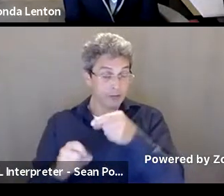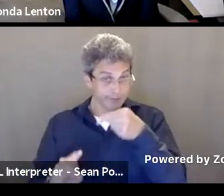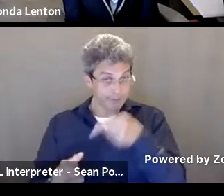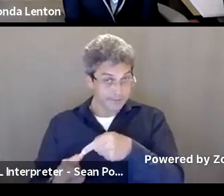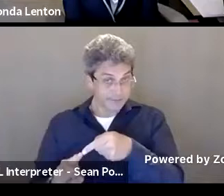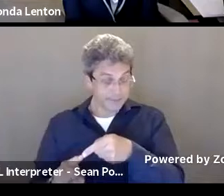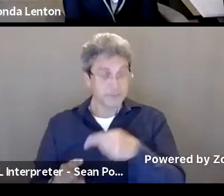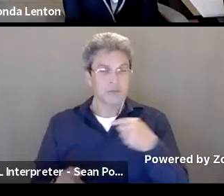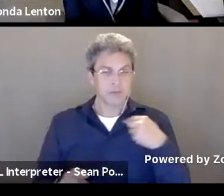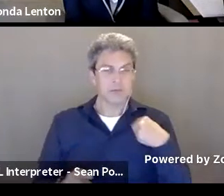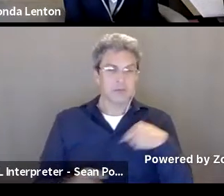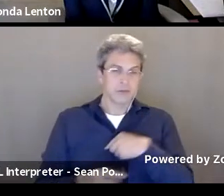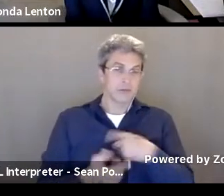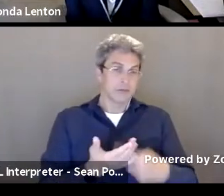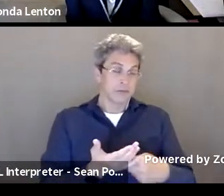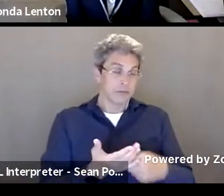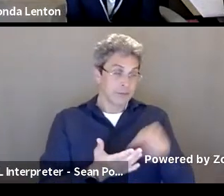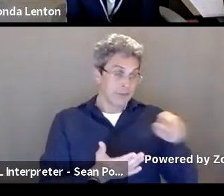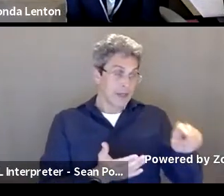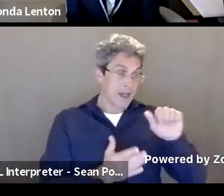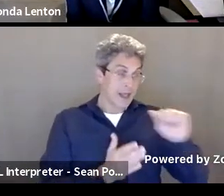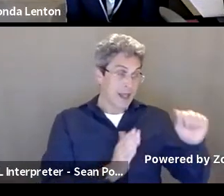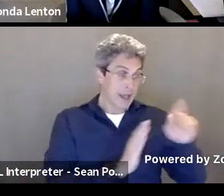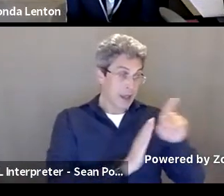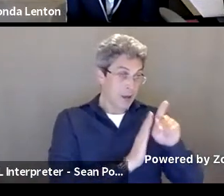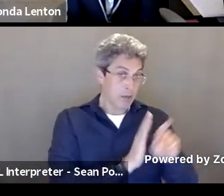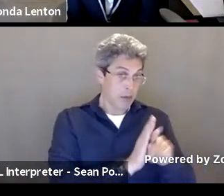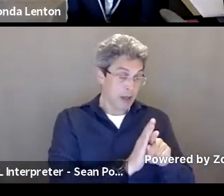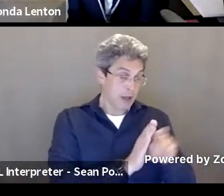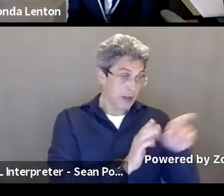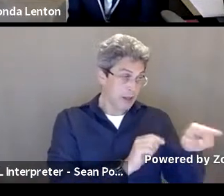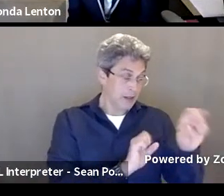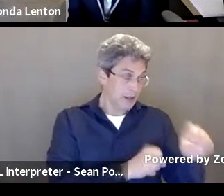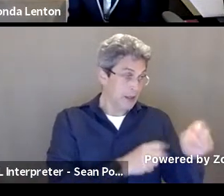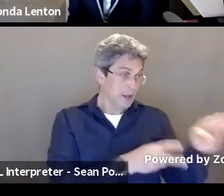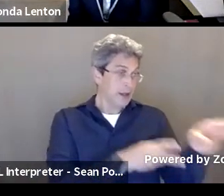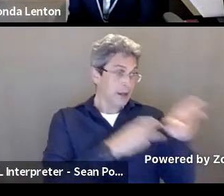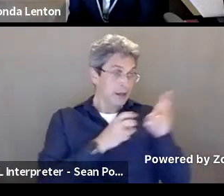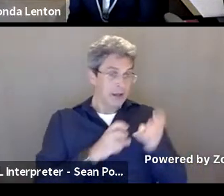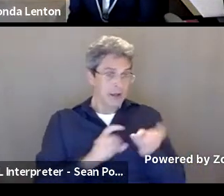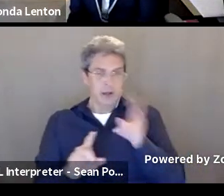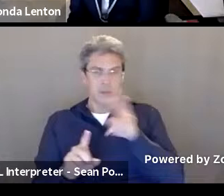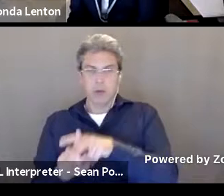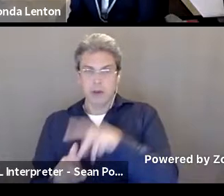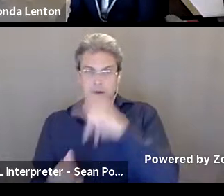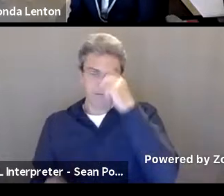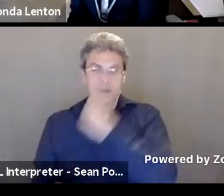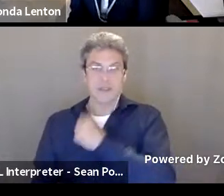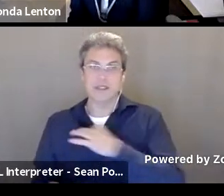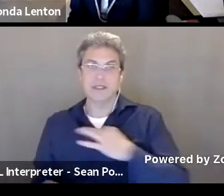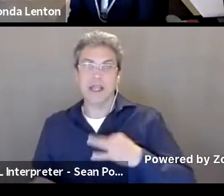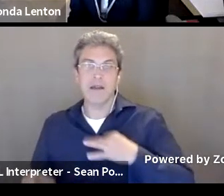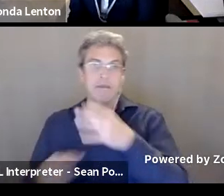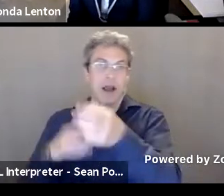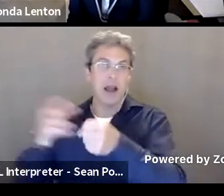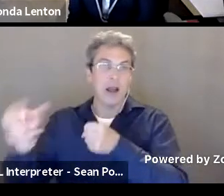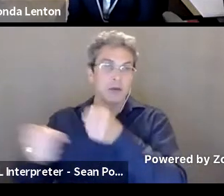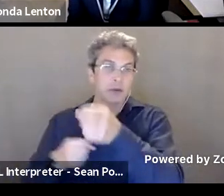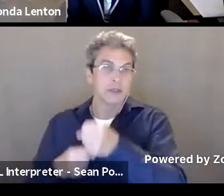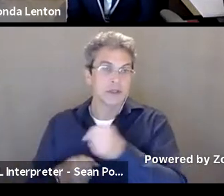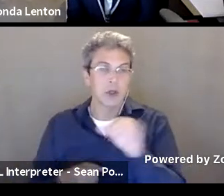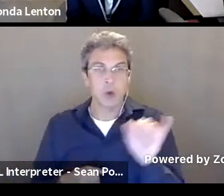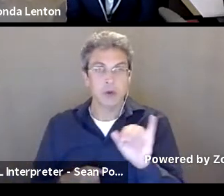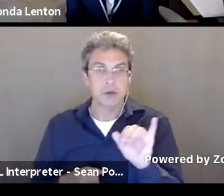utilizing aspects of that AA policy and applying them to the staff hires as well. So that's